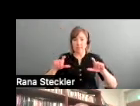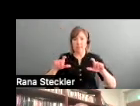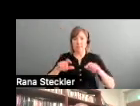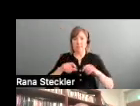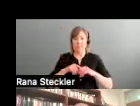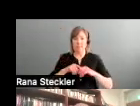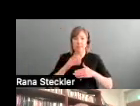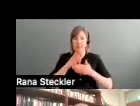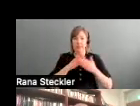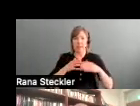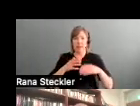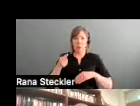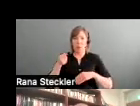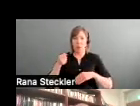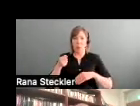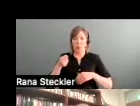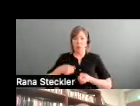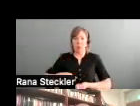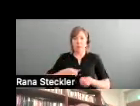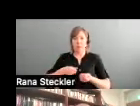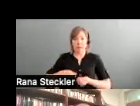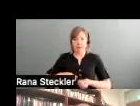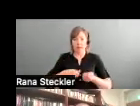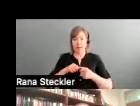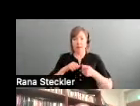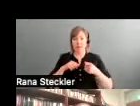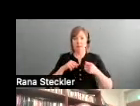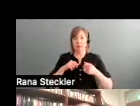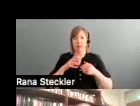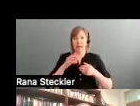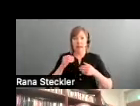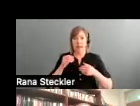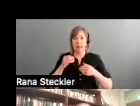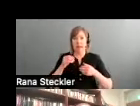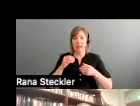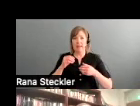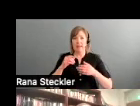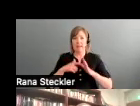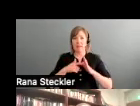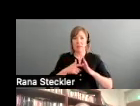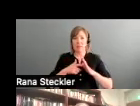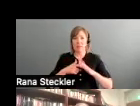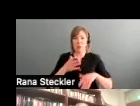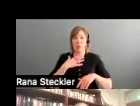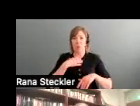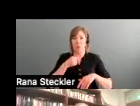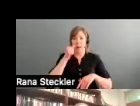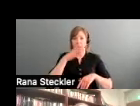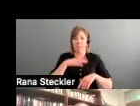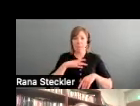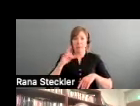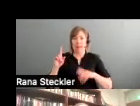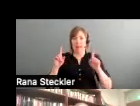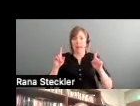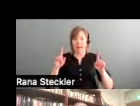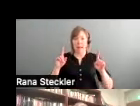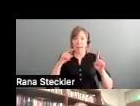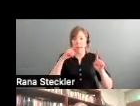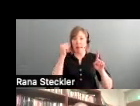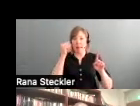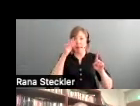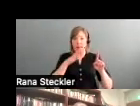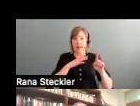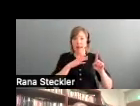holding shovels, and they flank a white man. The Black men